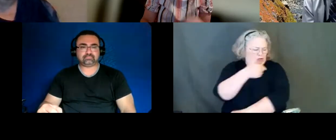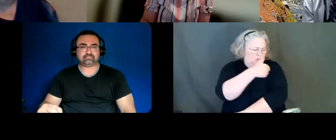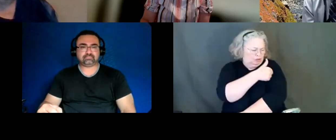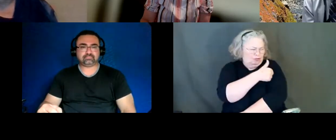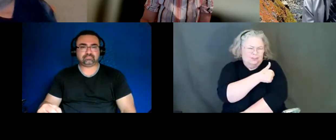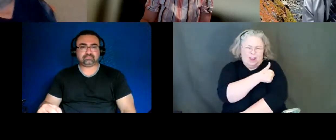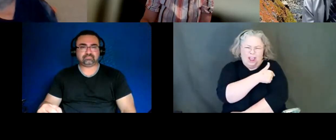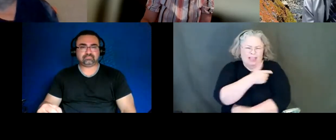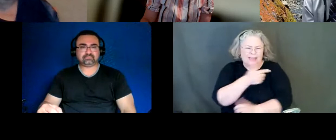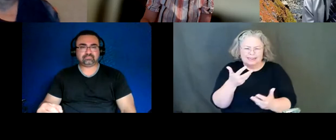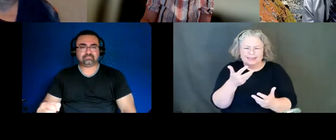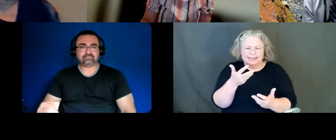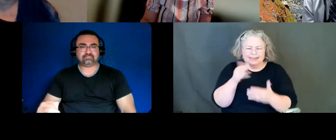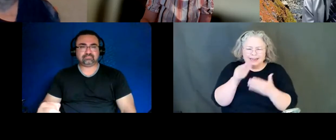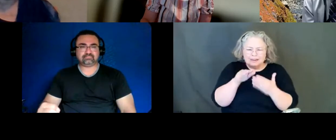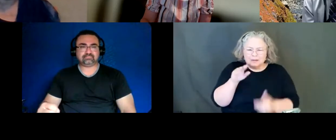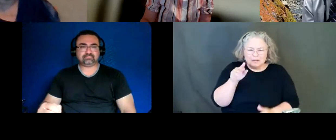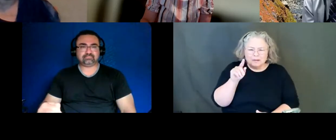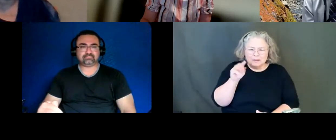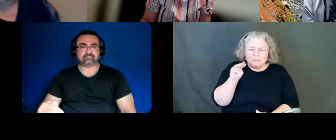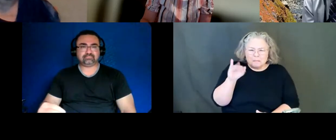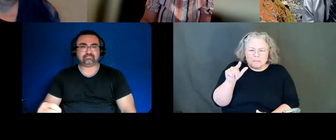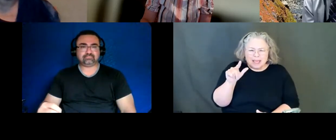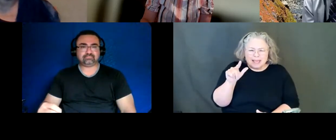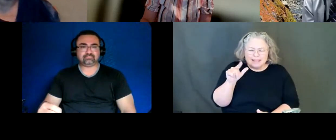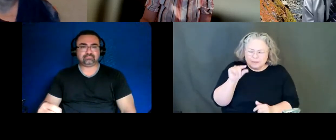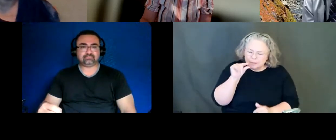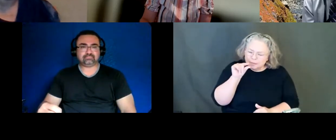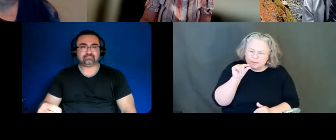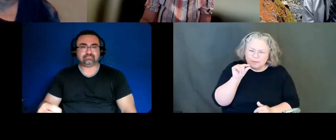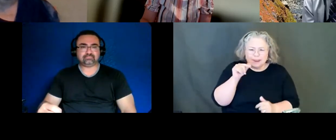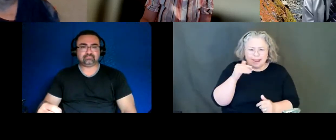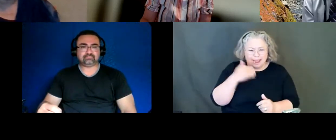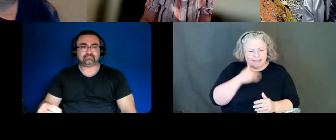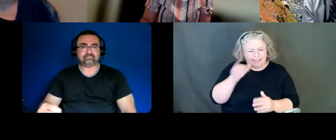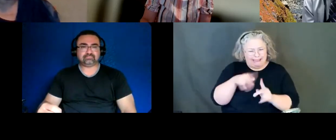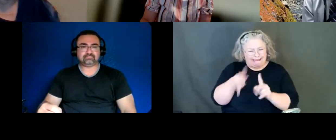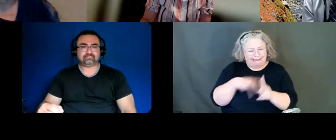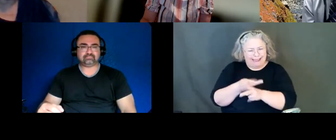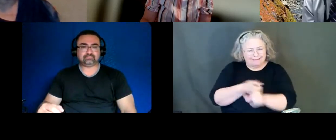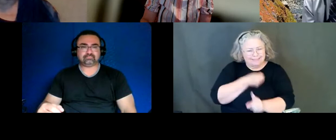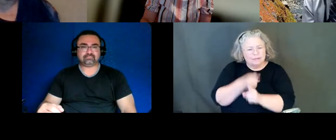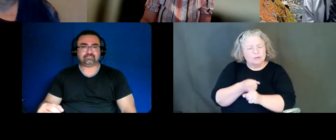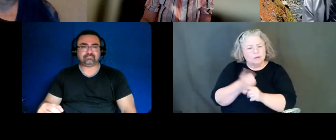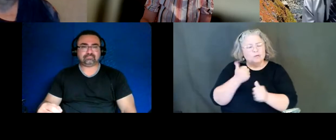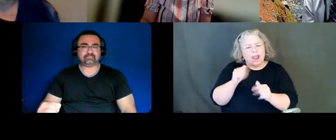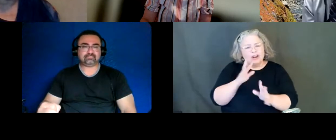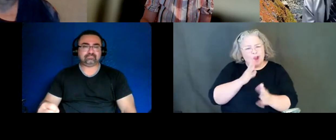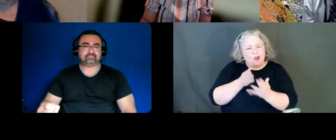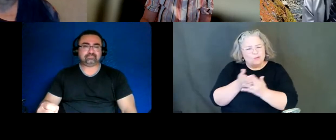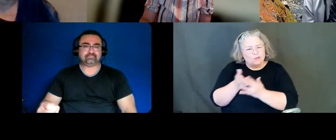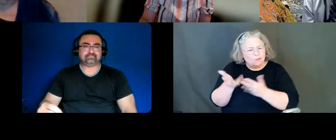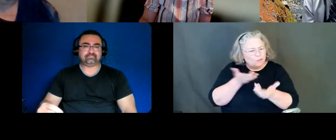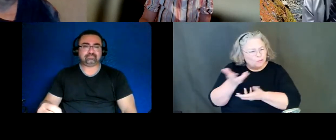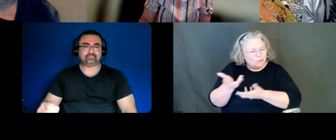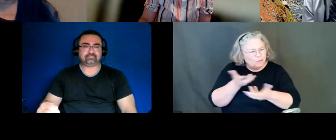than a mil in amount immediately have that kind of effect? So just trying to talk through that and saying, I